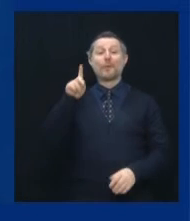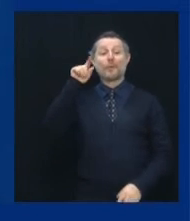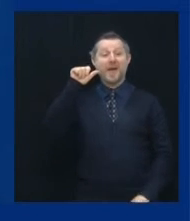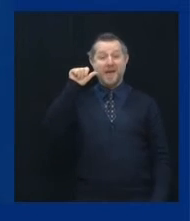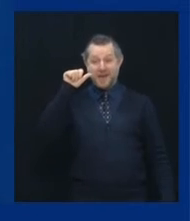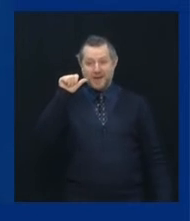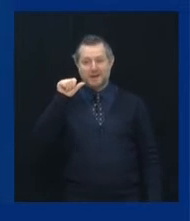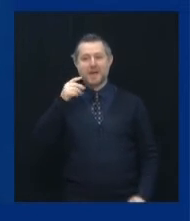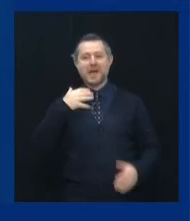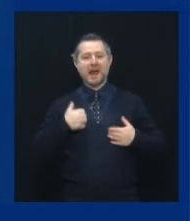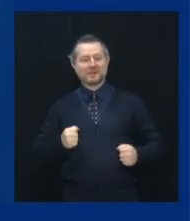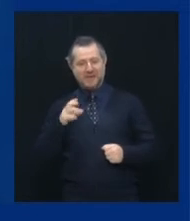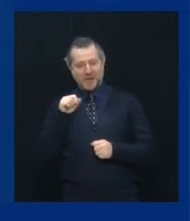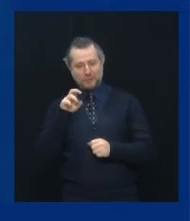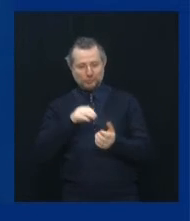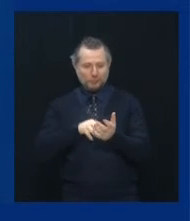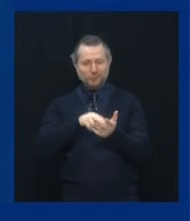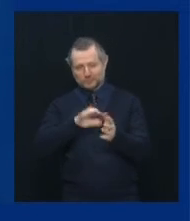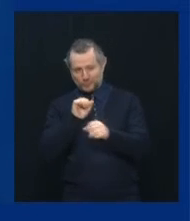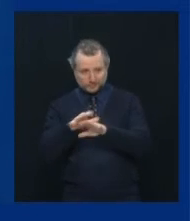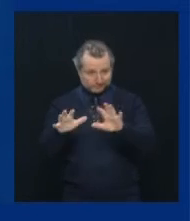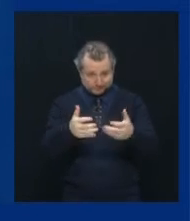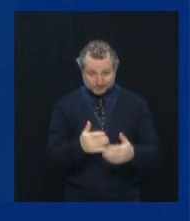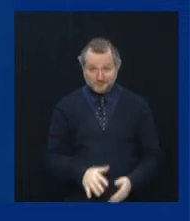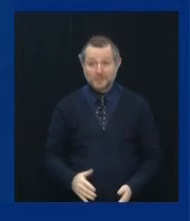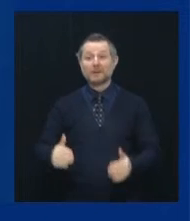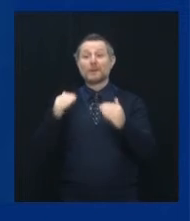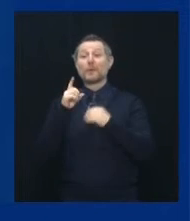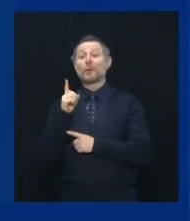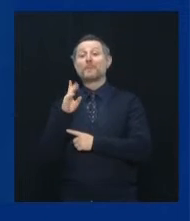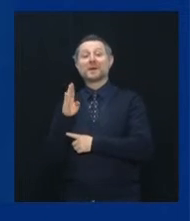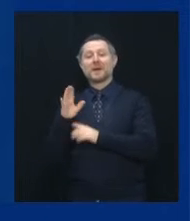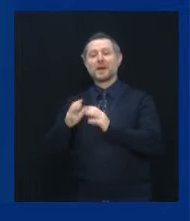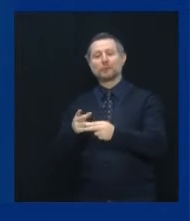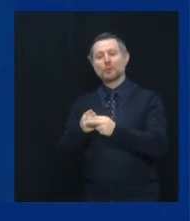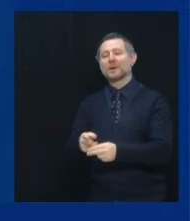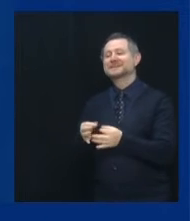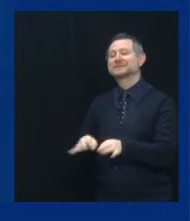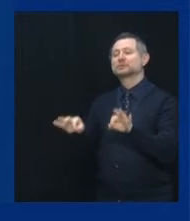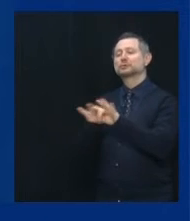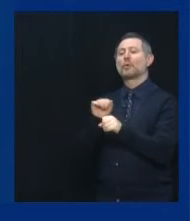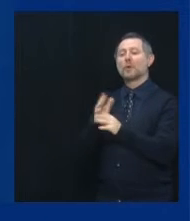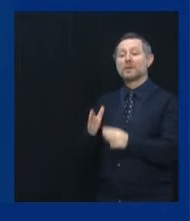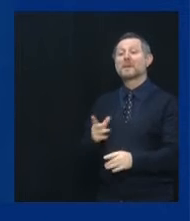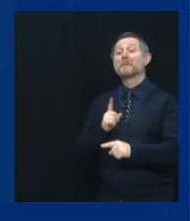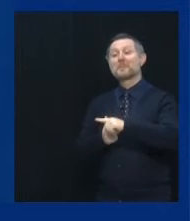workers. That's what we're doing now. 1B are the essential workers and plus 75.